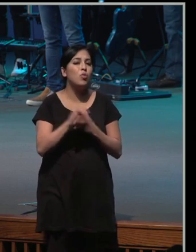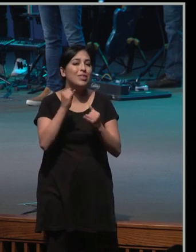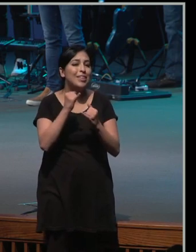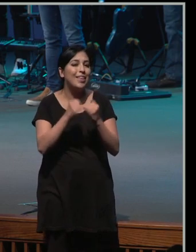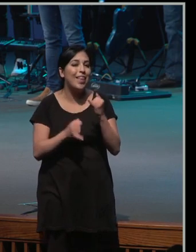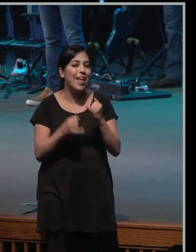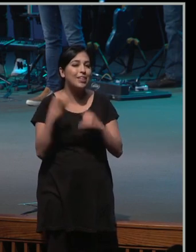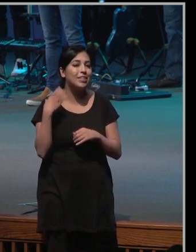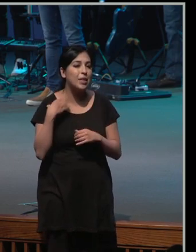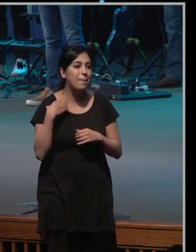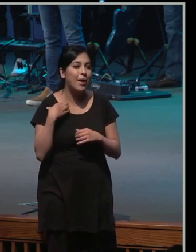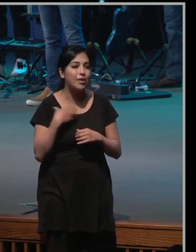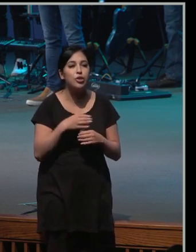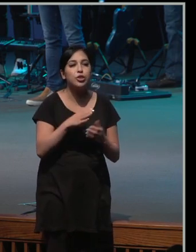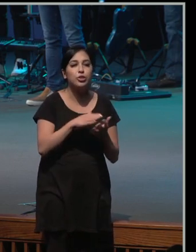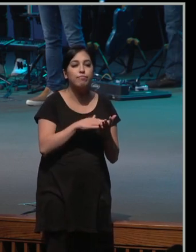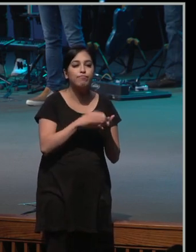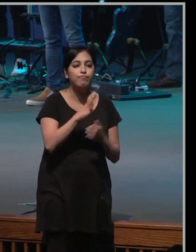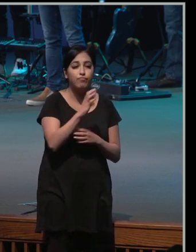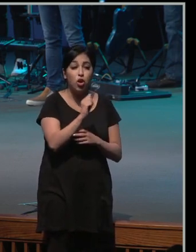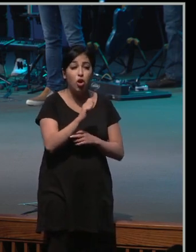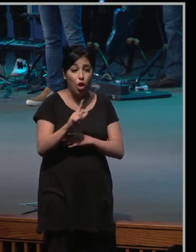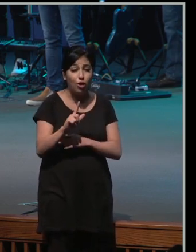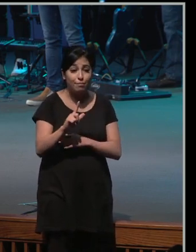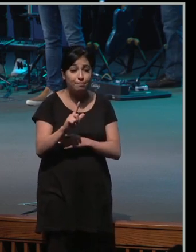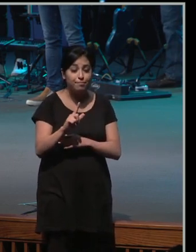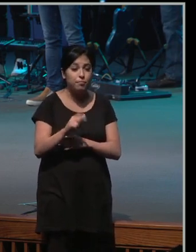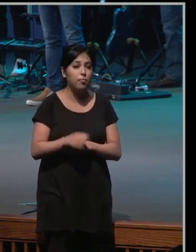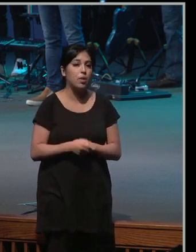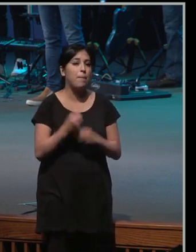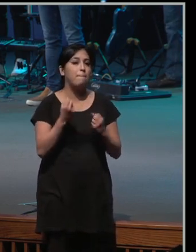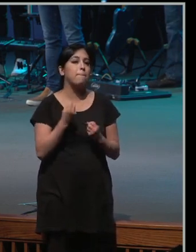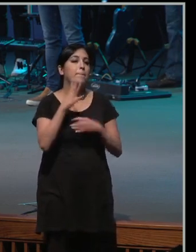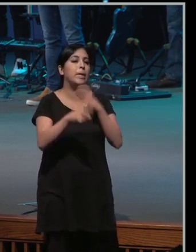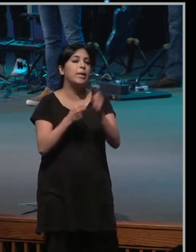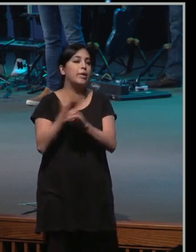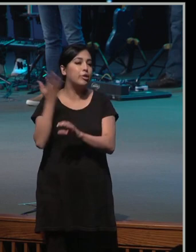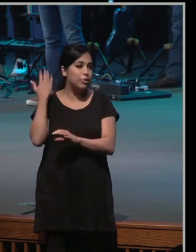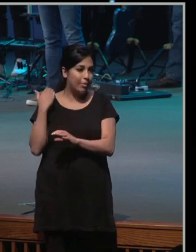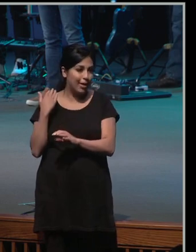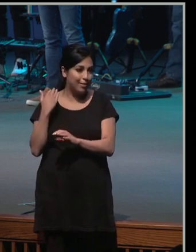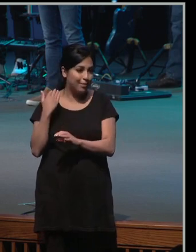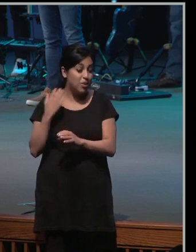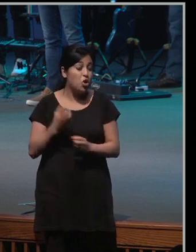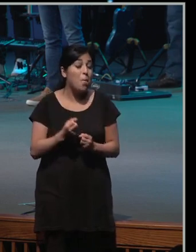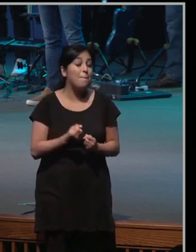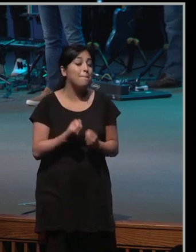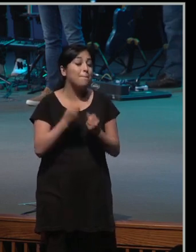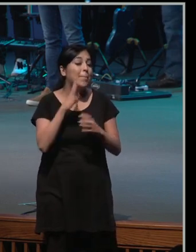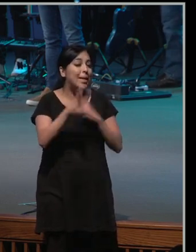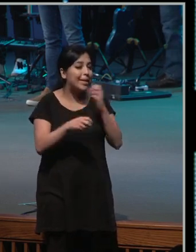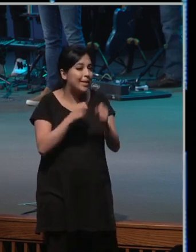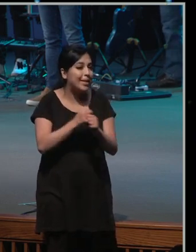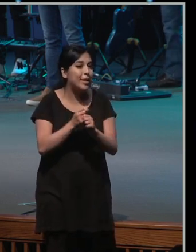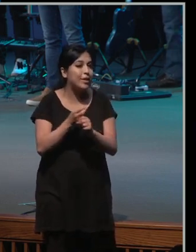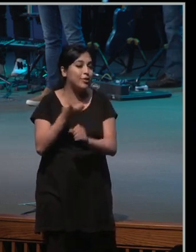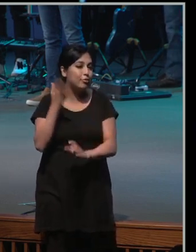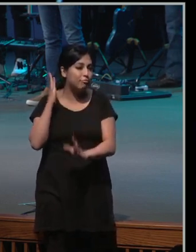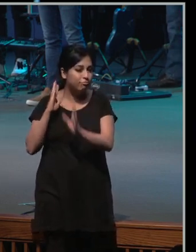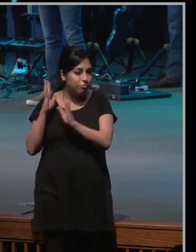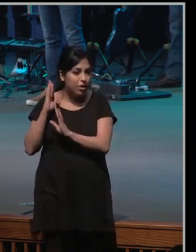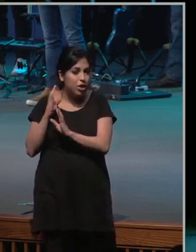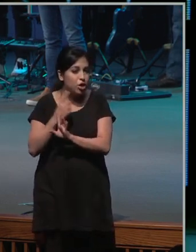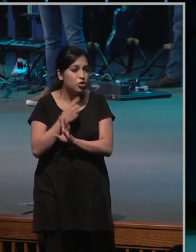April 1995. And I'm convinced to this day, many years later, there was more than just one person in that